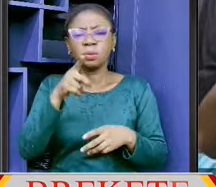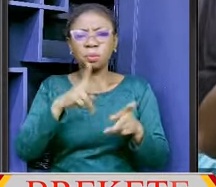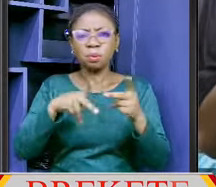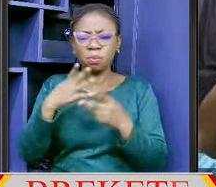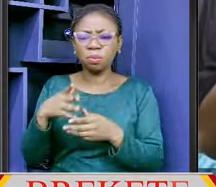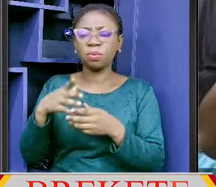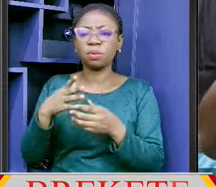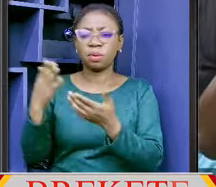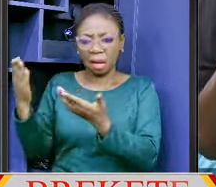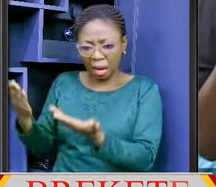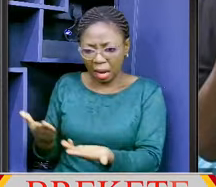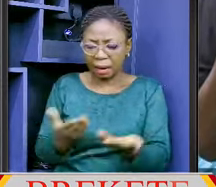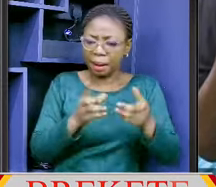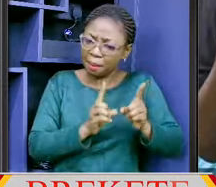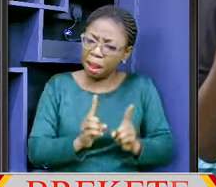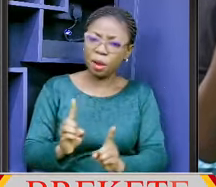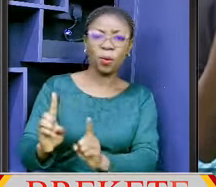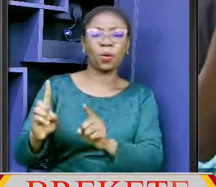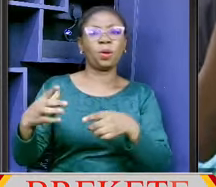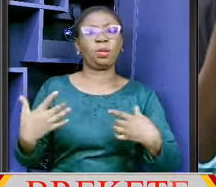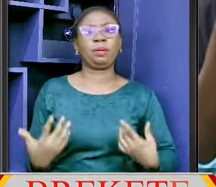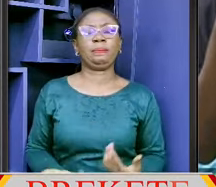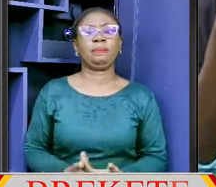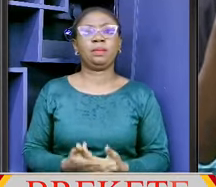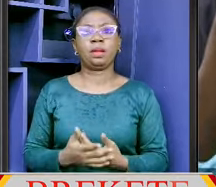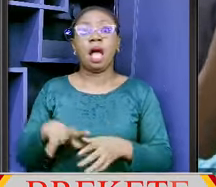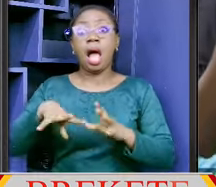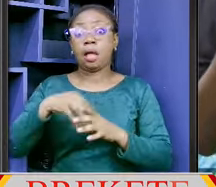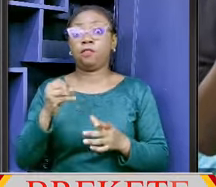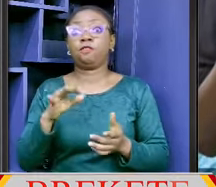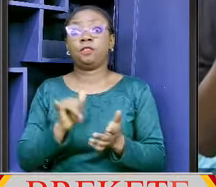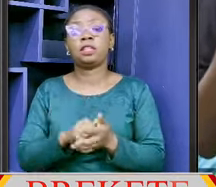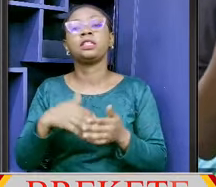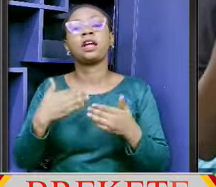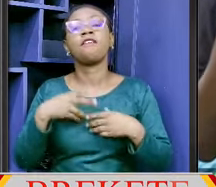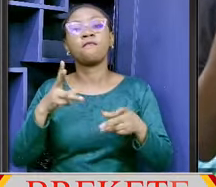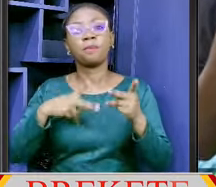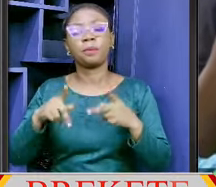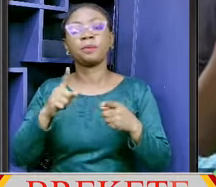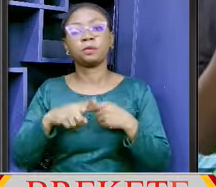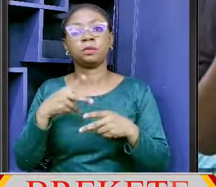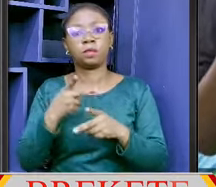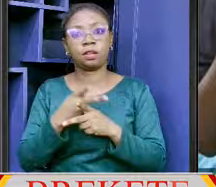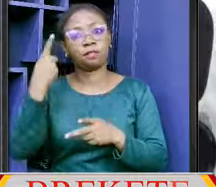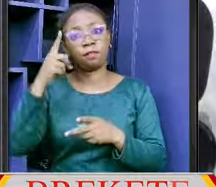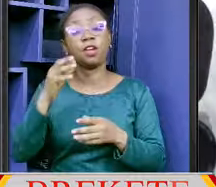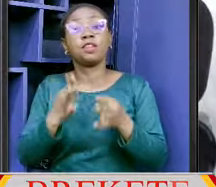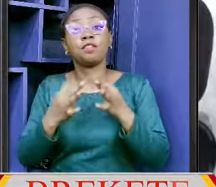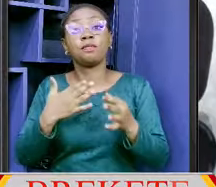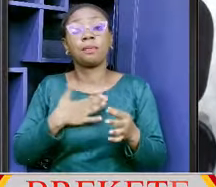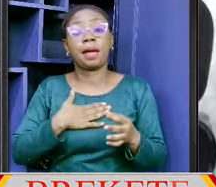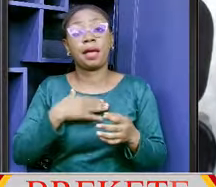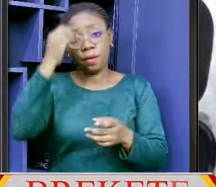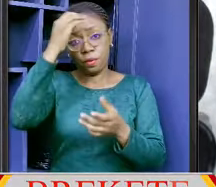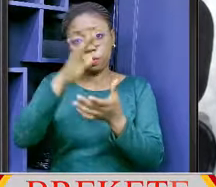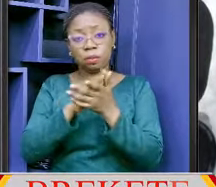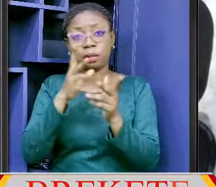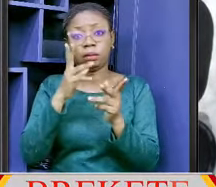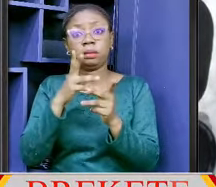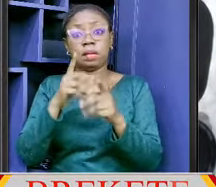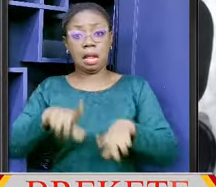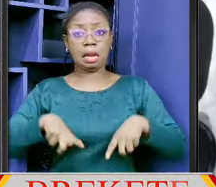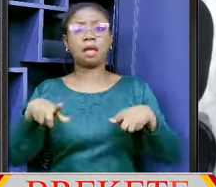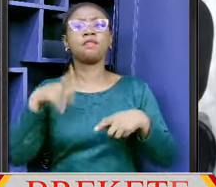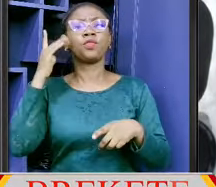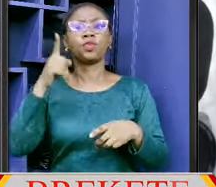him along. Eh? And out of that, he have people to take care. If my husband was alive, he have people to take care.